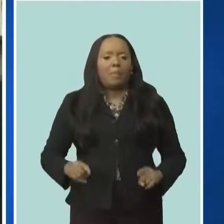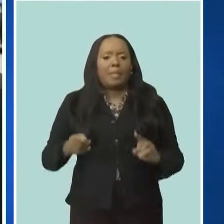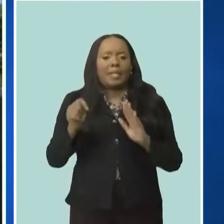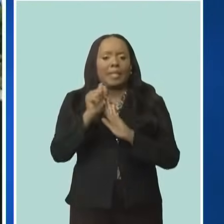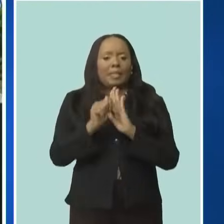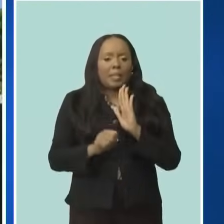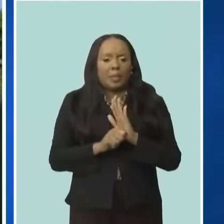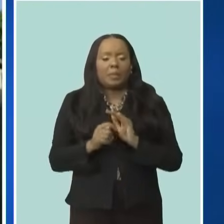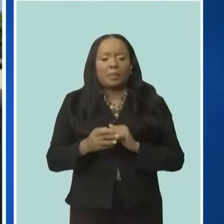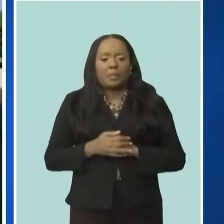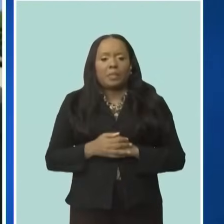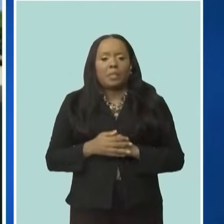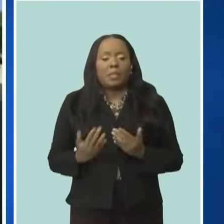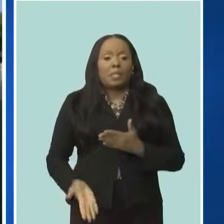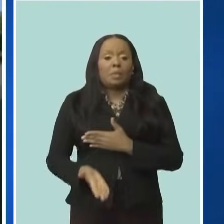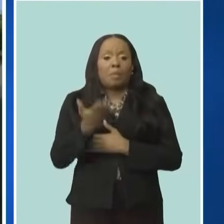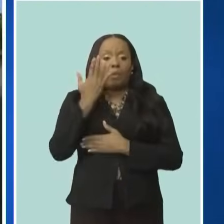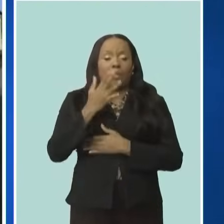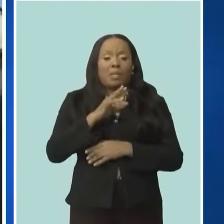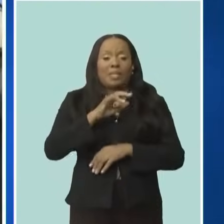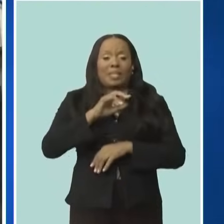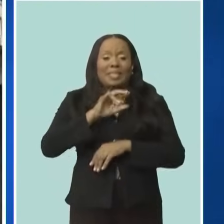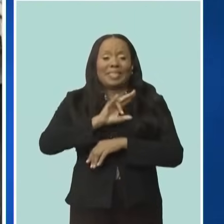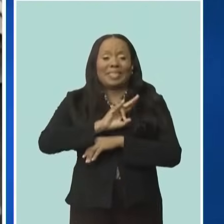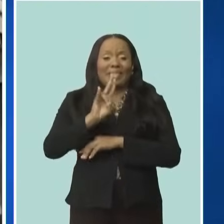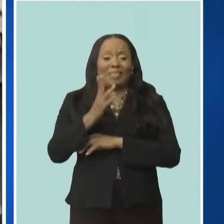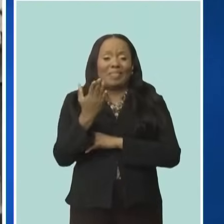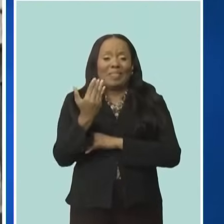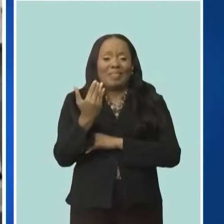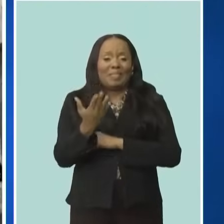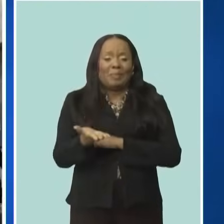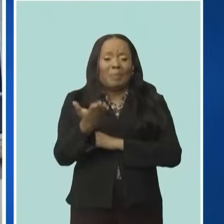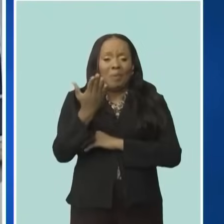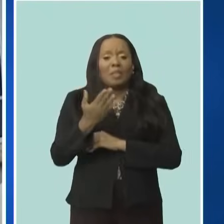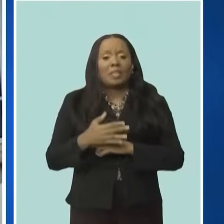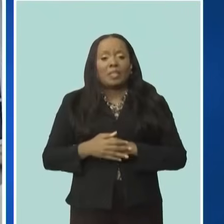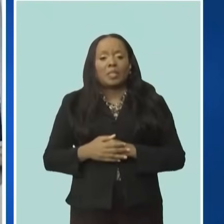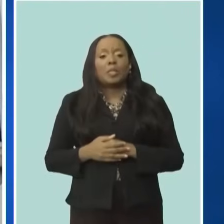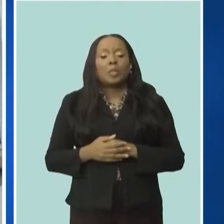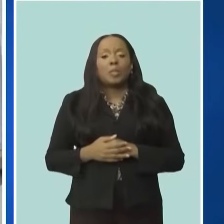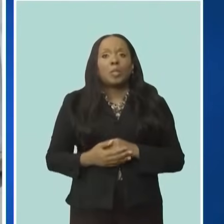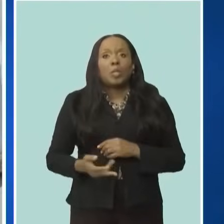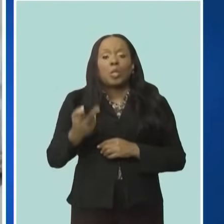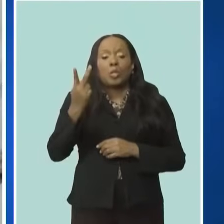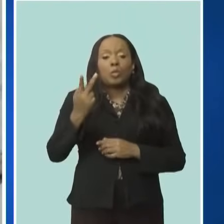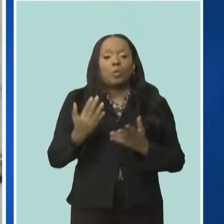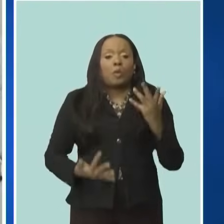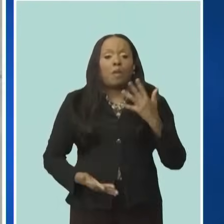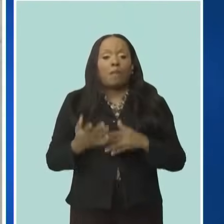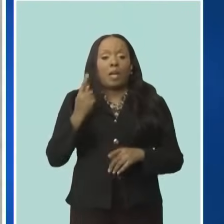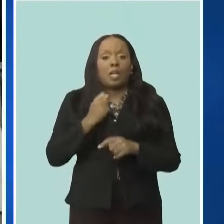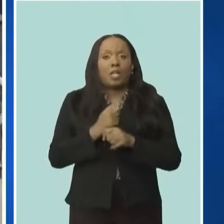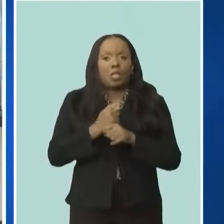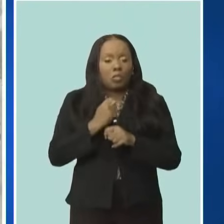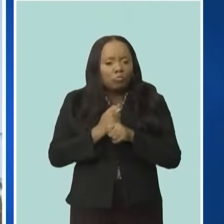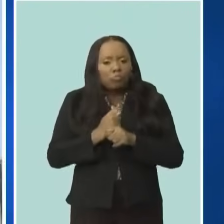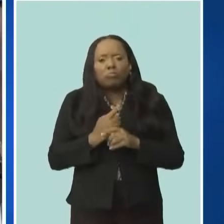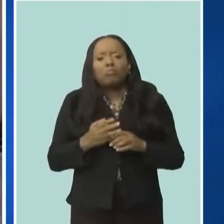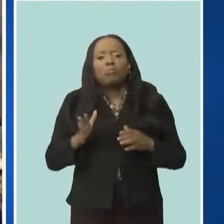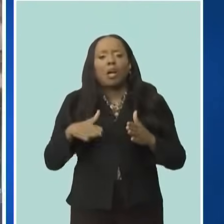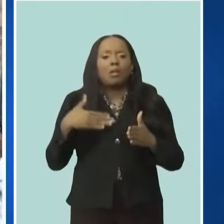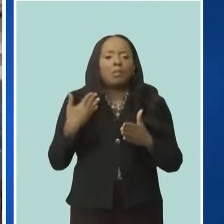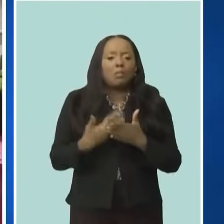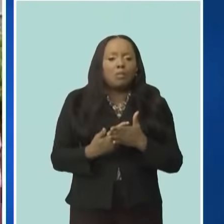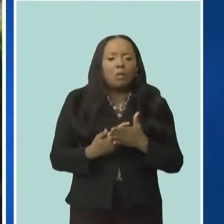Patrick says the Barbados Fire Service was alerted to the blaze at 7:15. They responded with 2 water tenders from the Bridgetown